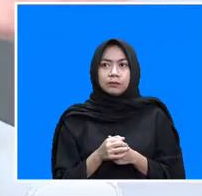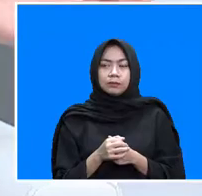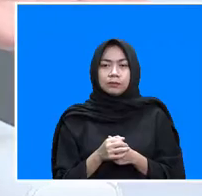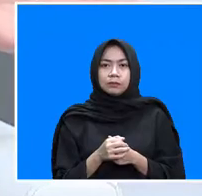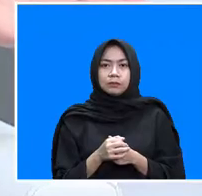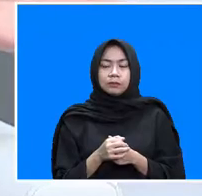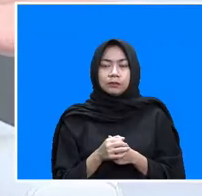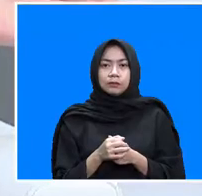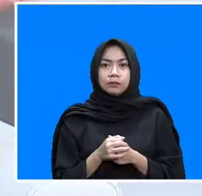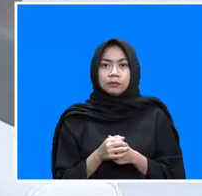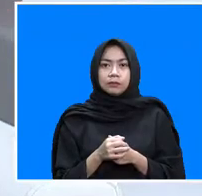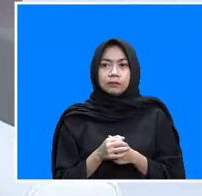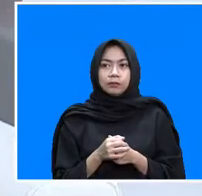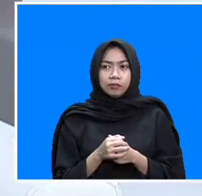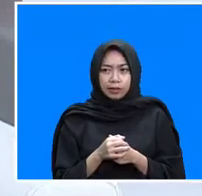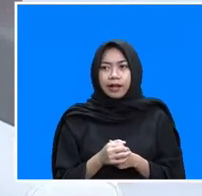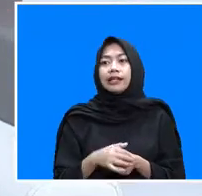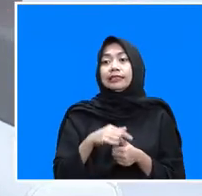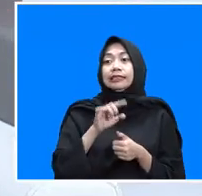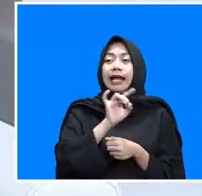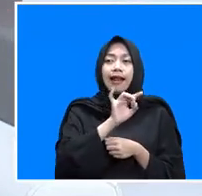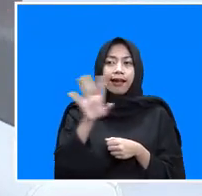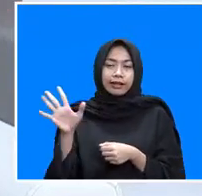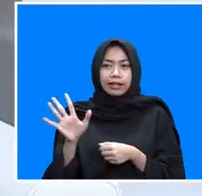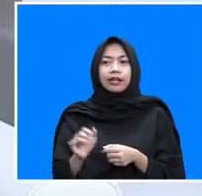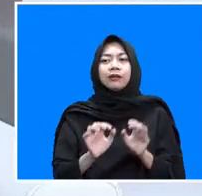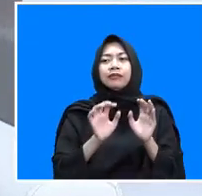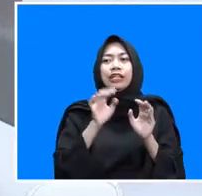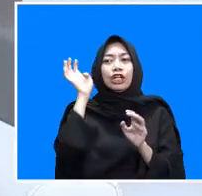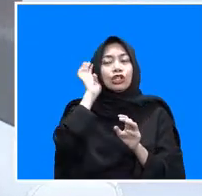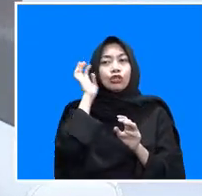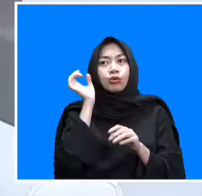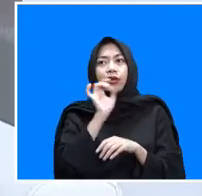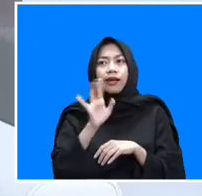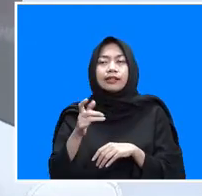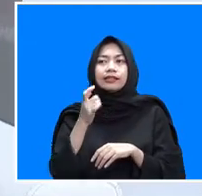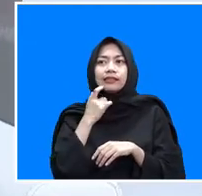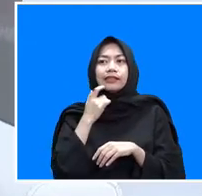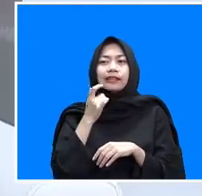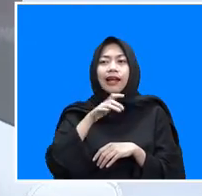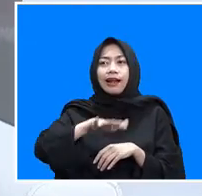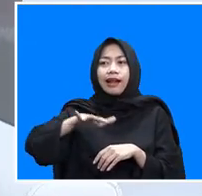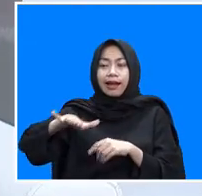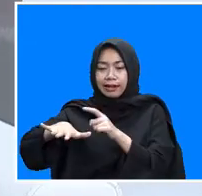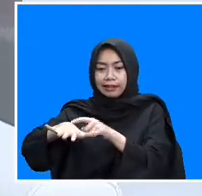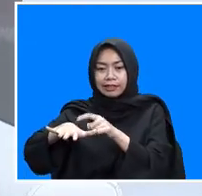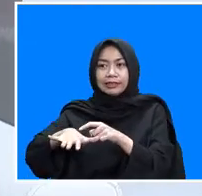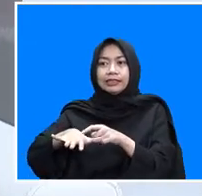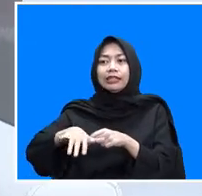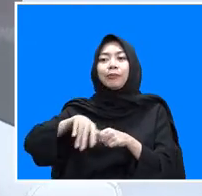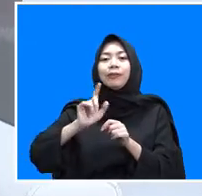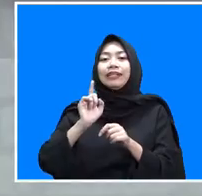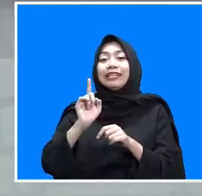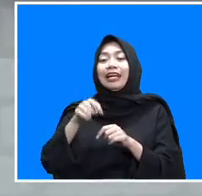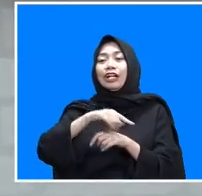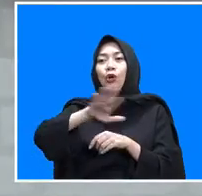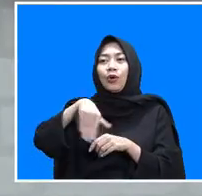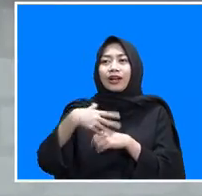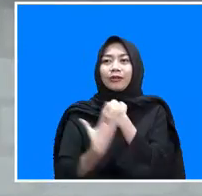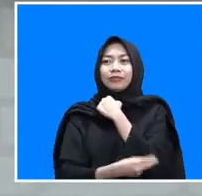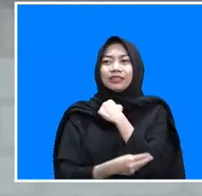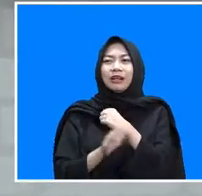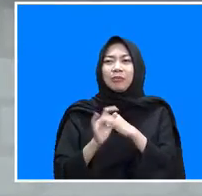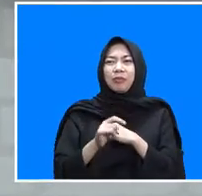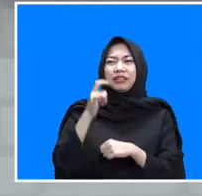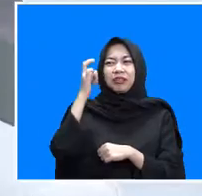remote and perhaps disadvantaged communities was that parents themselves didn't necessarily feel that they either had the time because of the